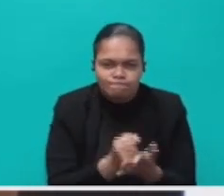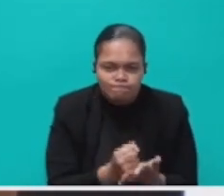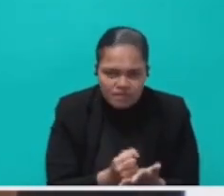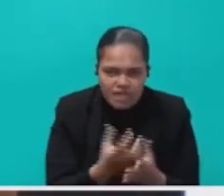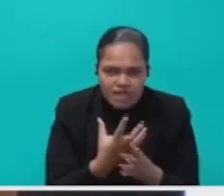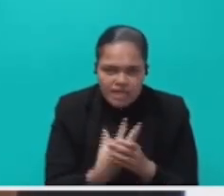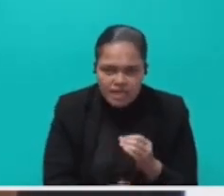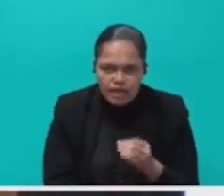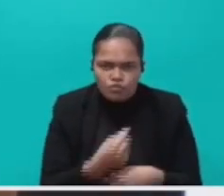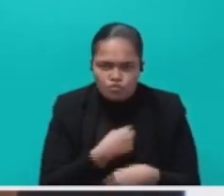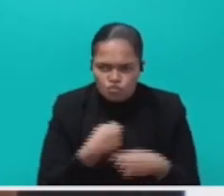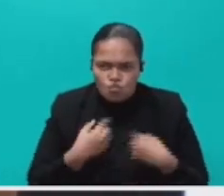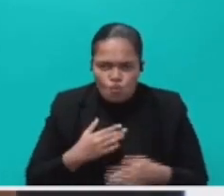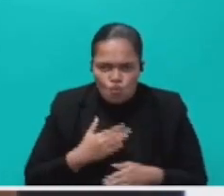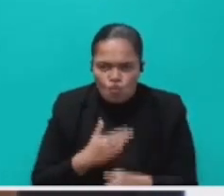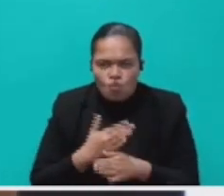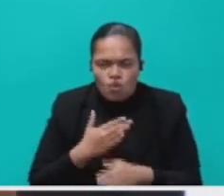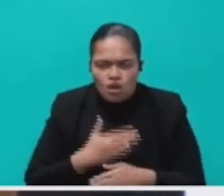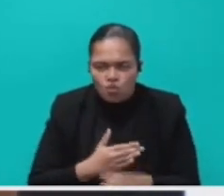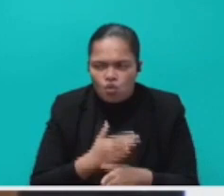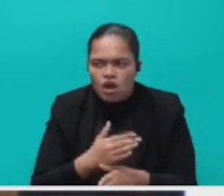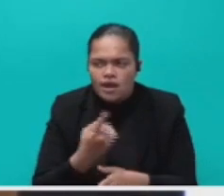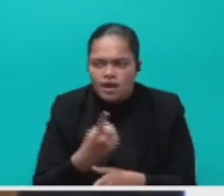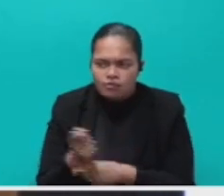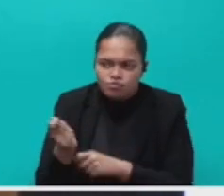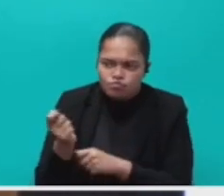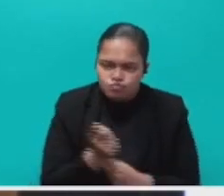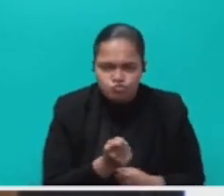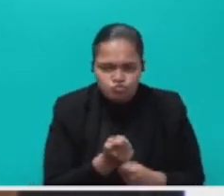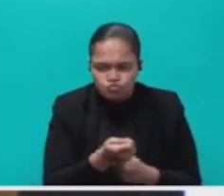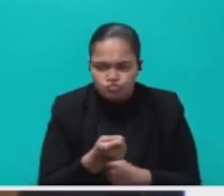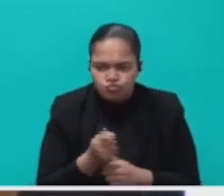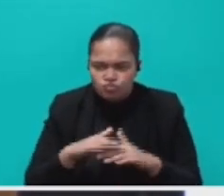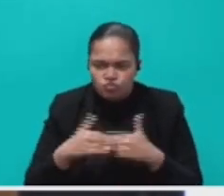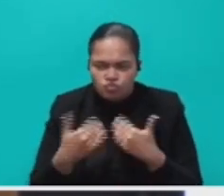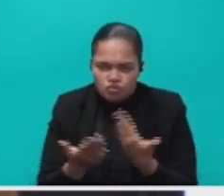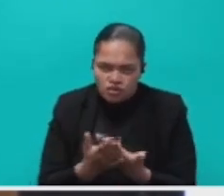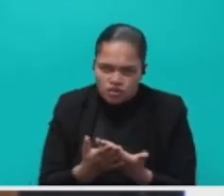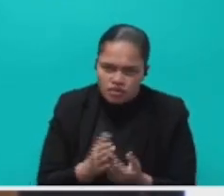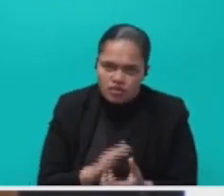on it and pull it together.